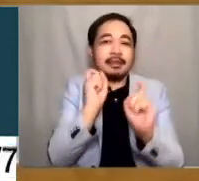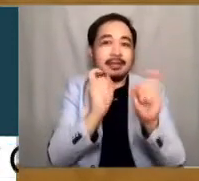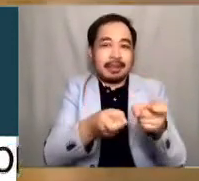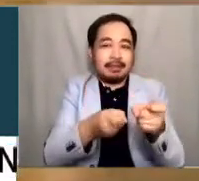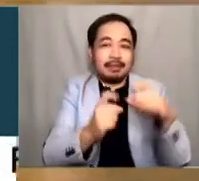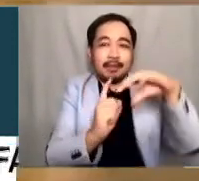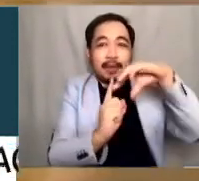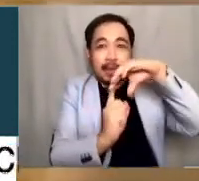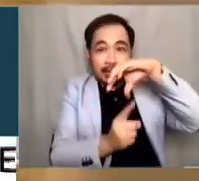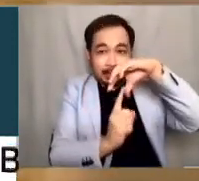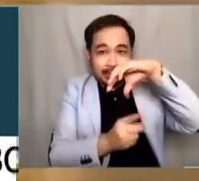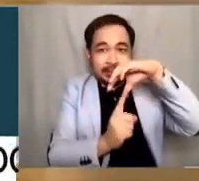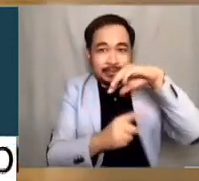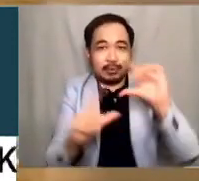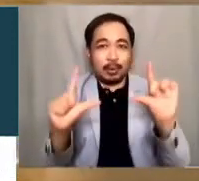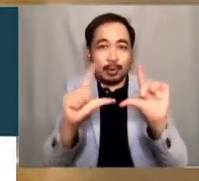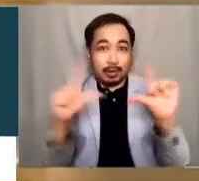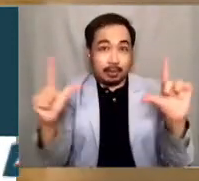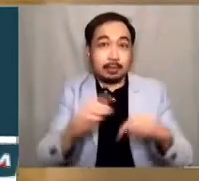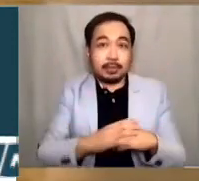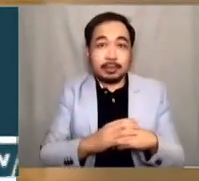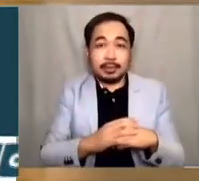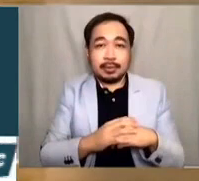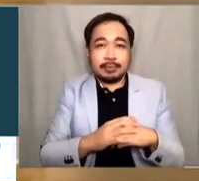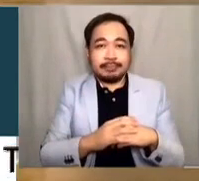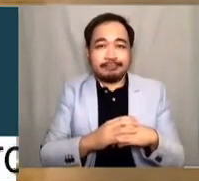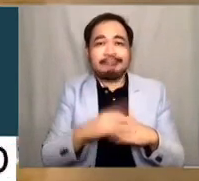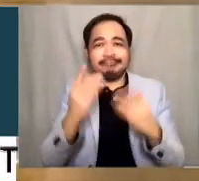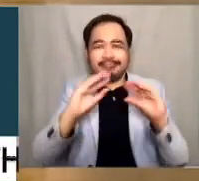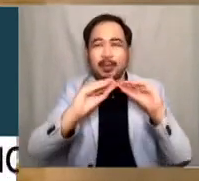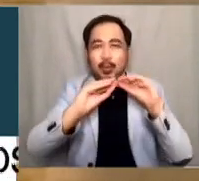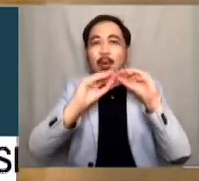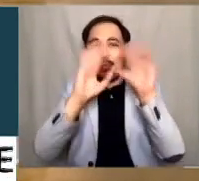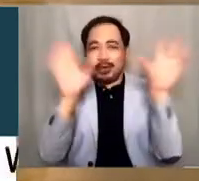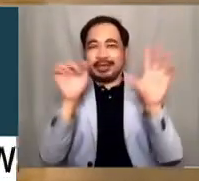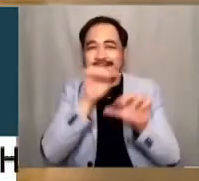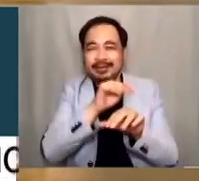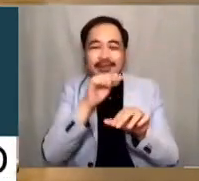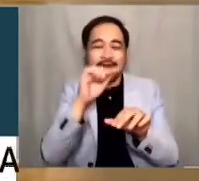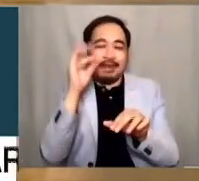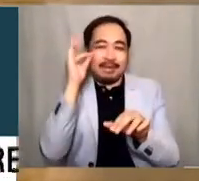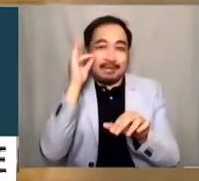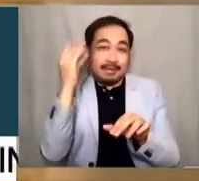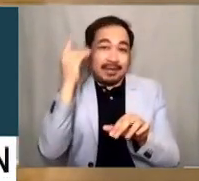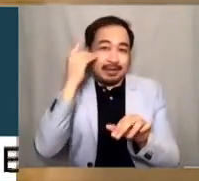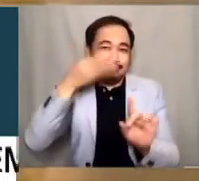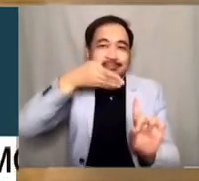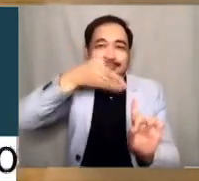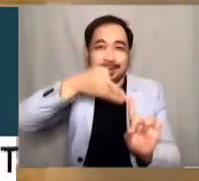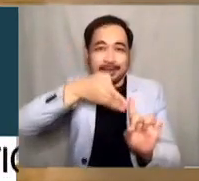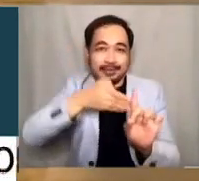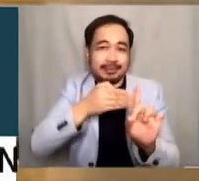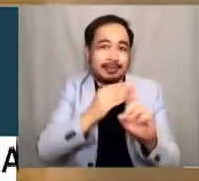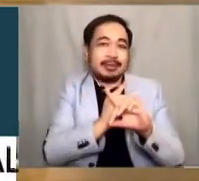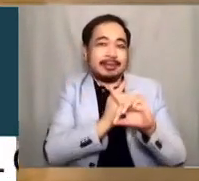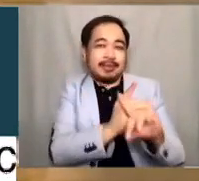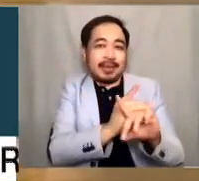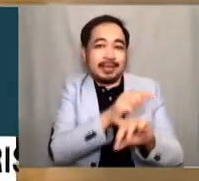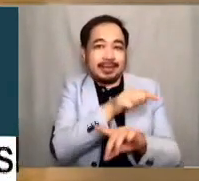Obviously, he was defending the Lopezes, that they are not oligarchs.